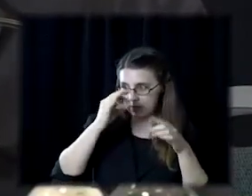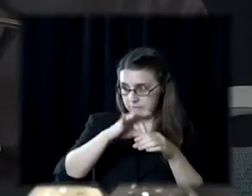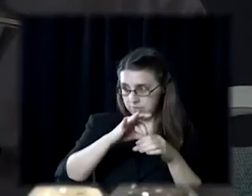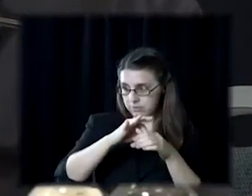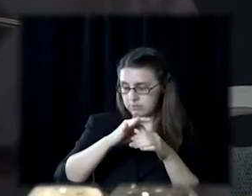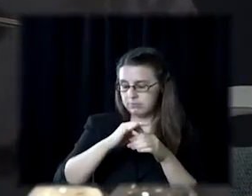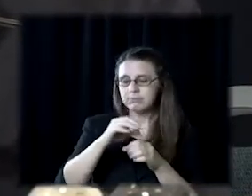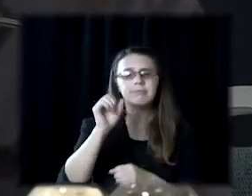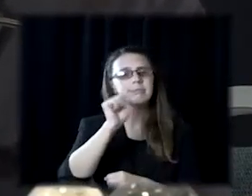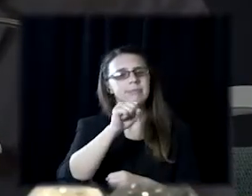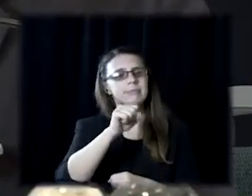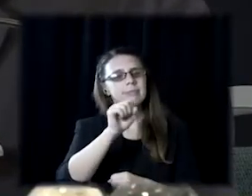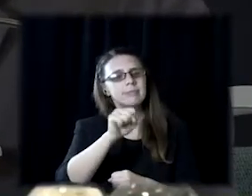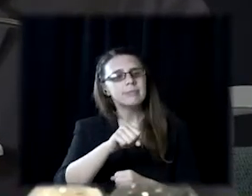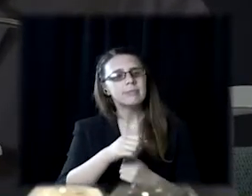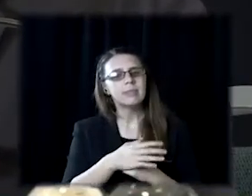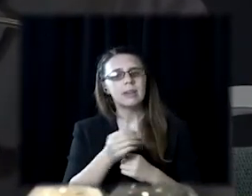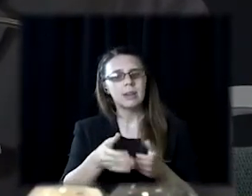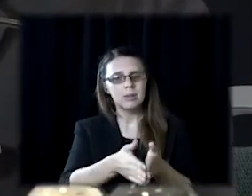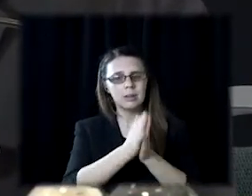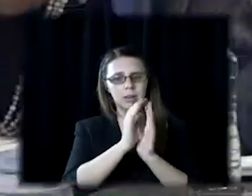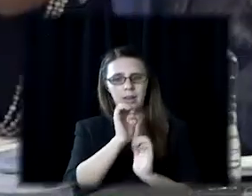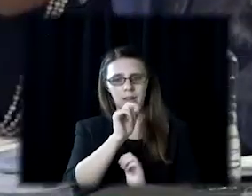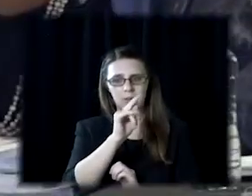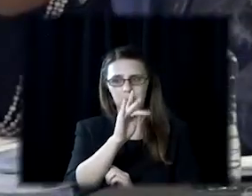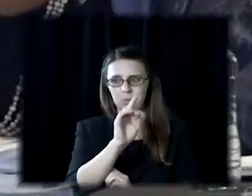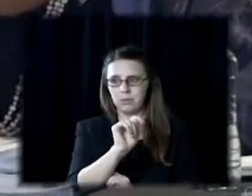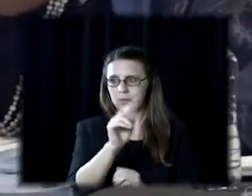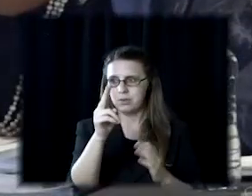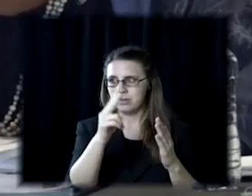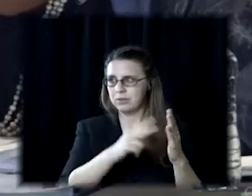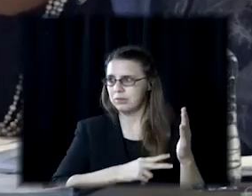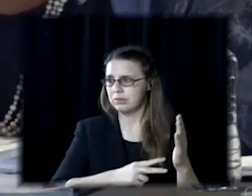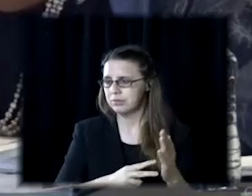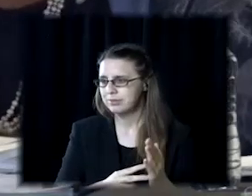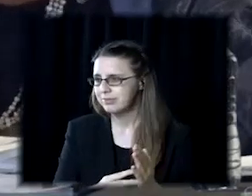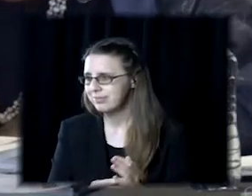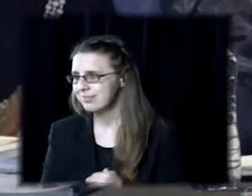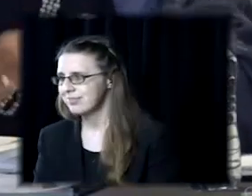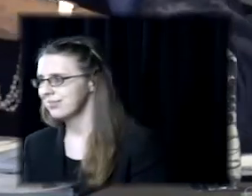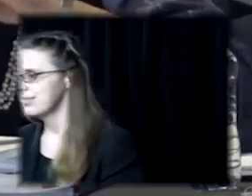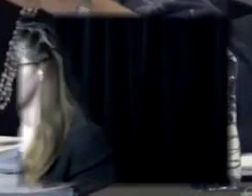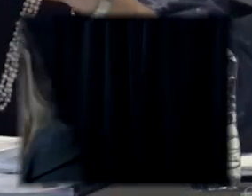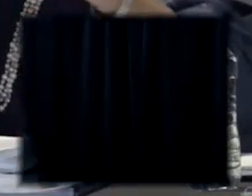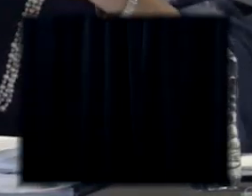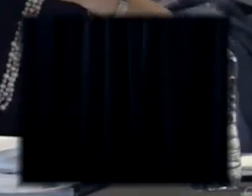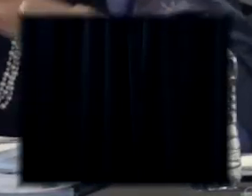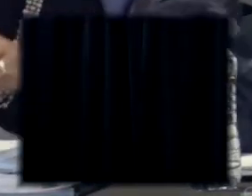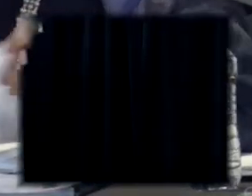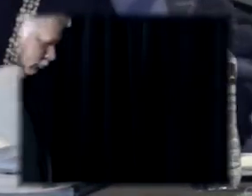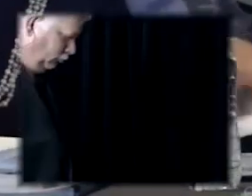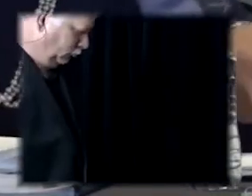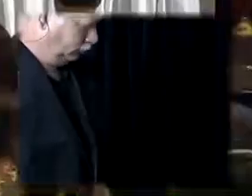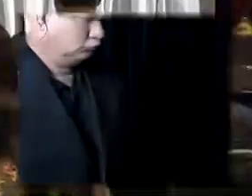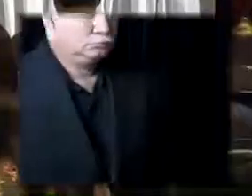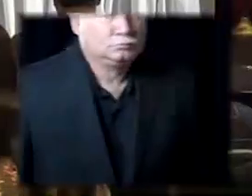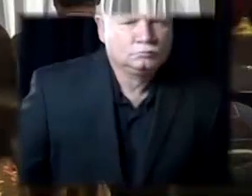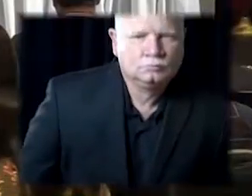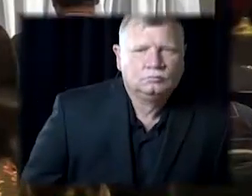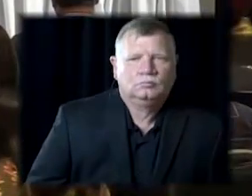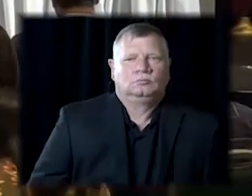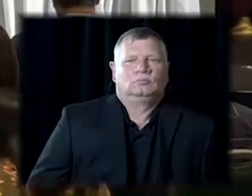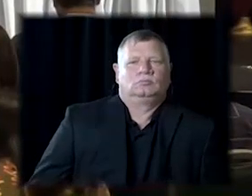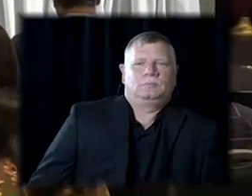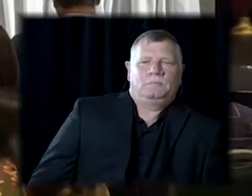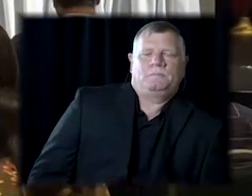Yes, Mr. Chair, I would, and I'd like to request Mr. Alcudi to read the same into the record. Whereas on June 30, 2016, the Federal